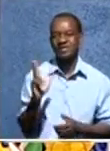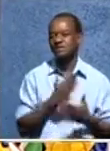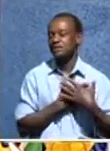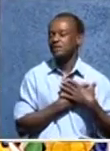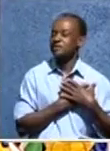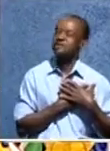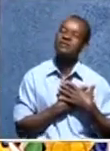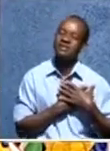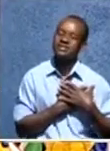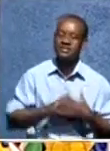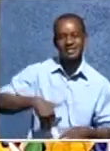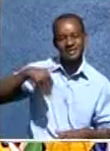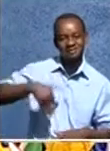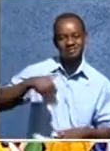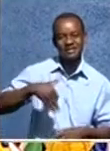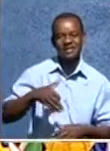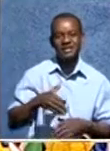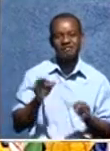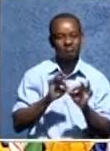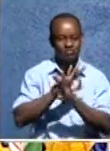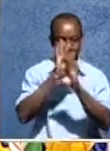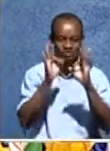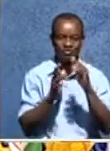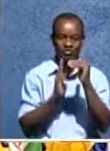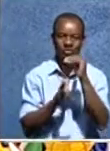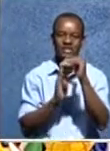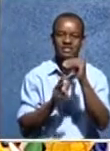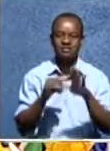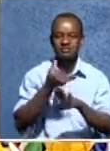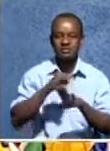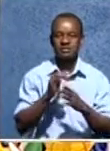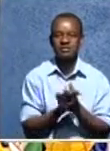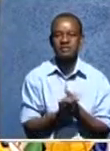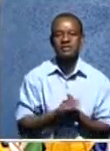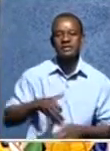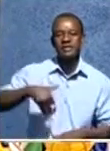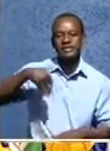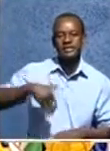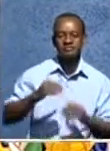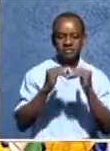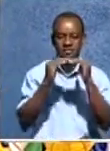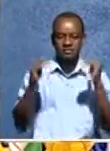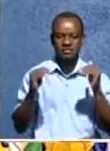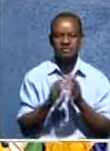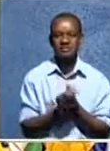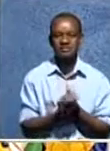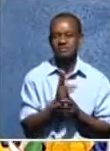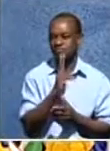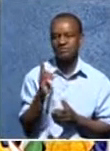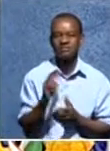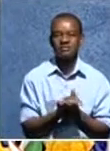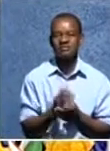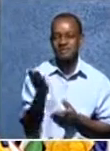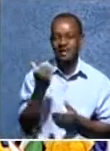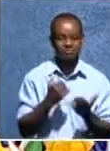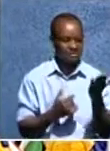gone quite a far way down the road of also making Namibians understand that discovering your own place and your own environment is also